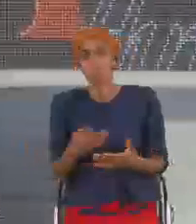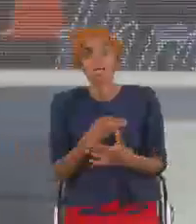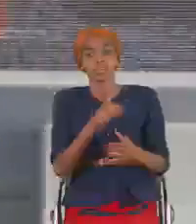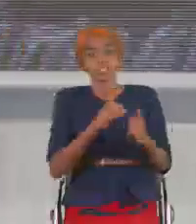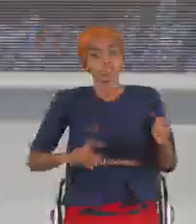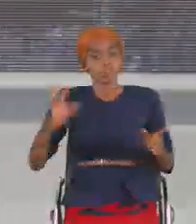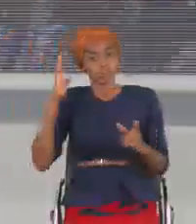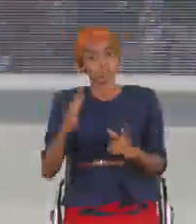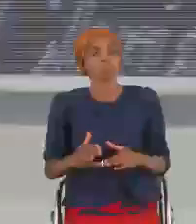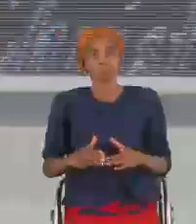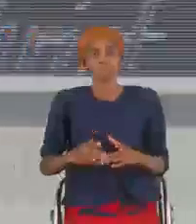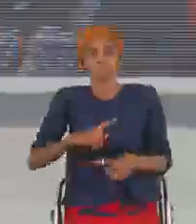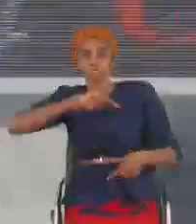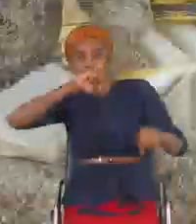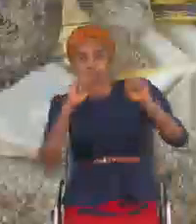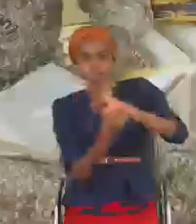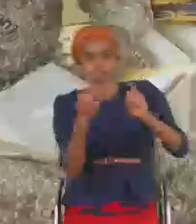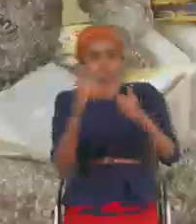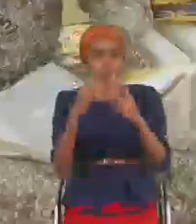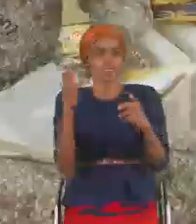will turn you to a victor.